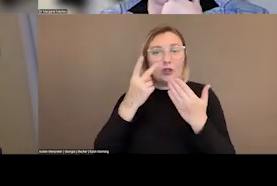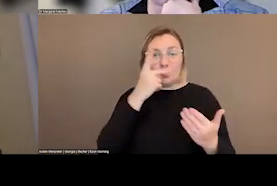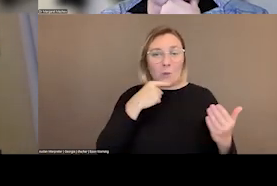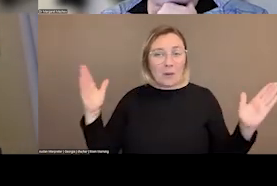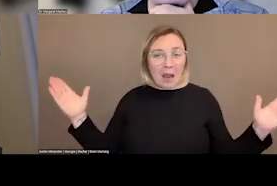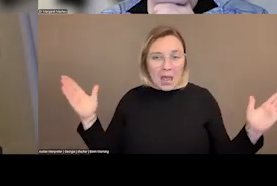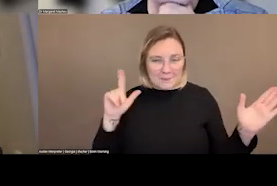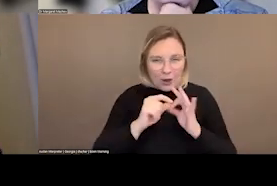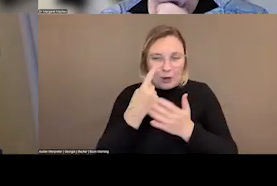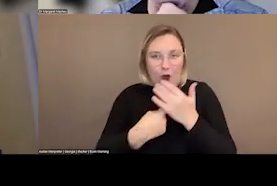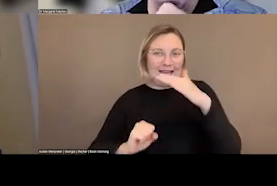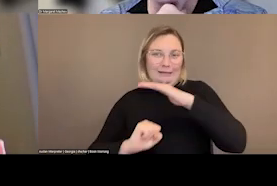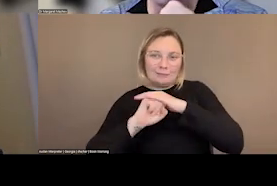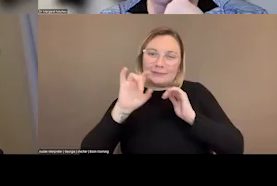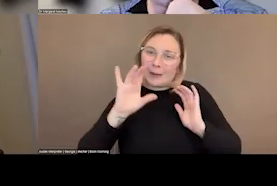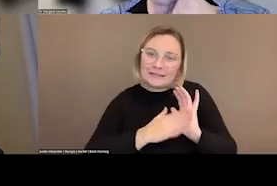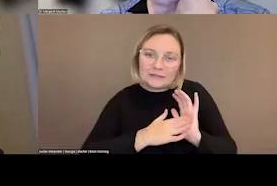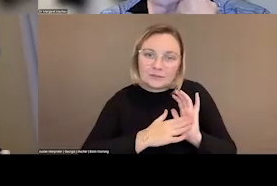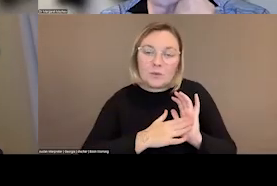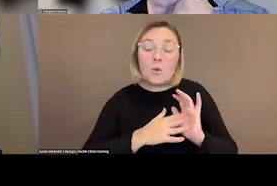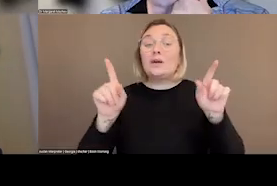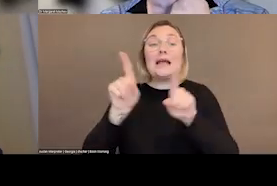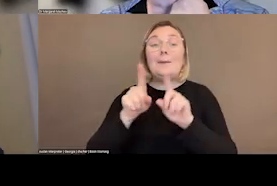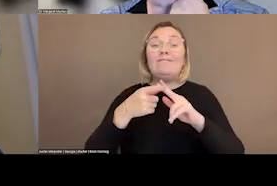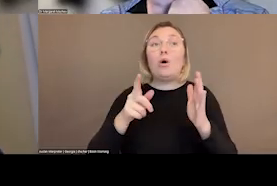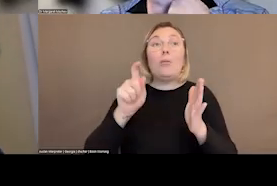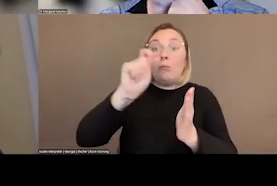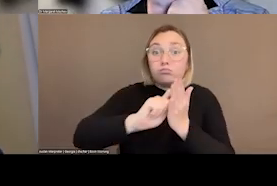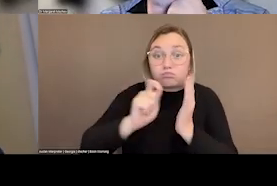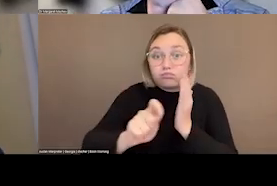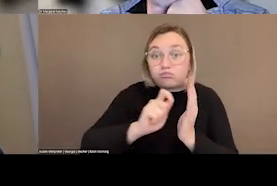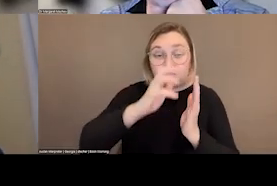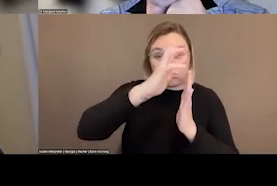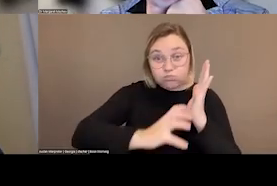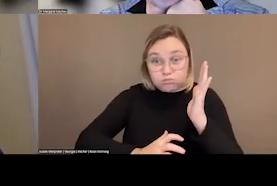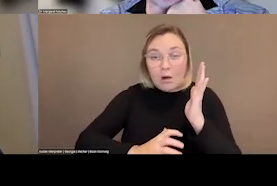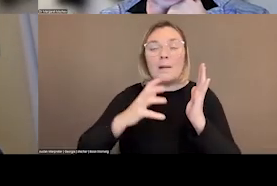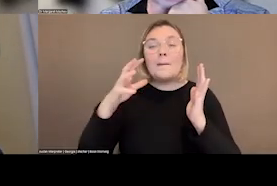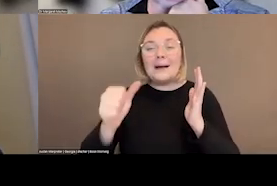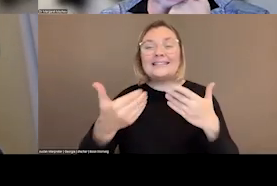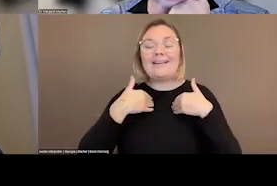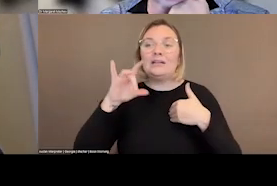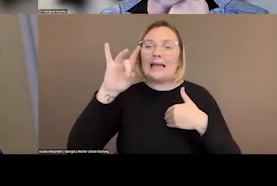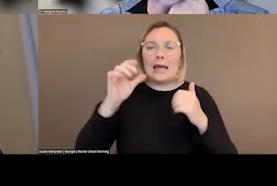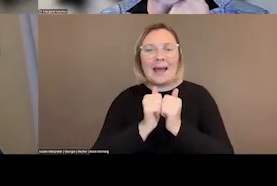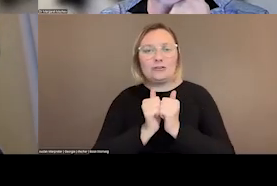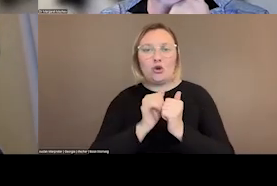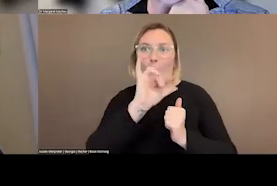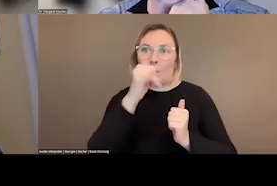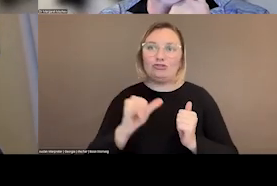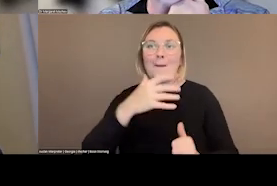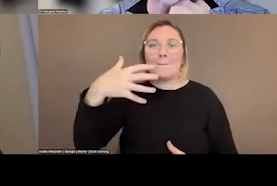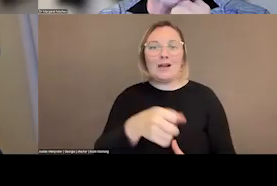or the 10 pages or anything like that that the peers are going to look at. Mm. So also, if